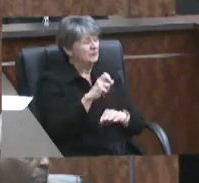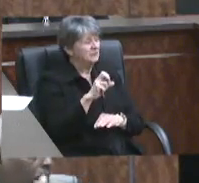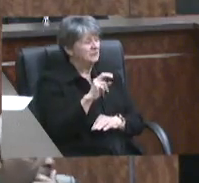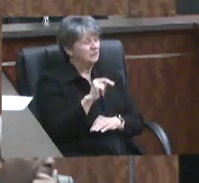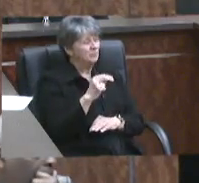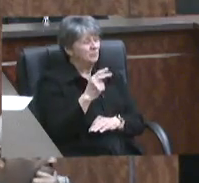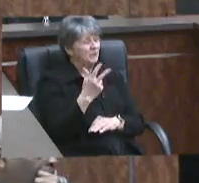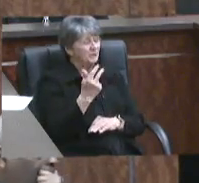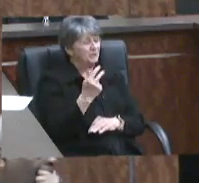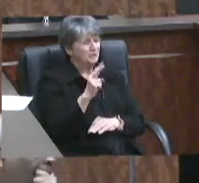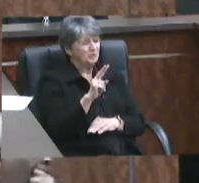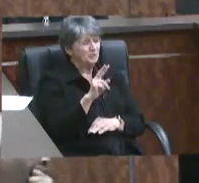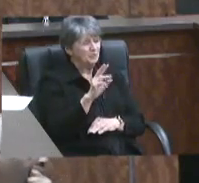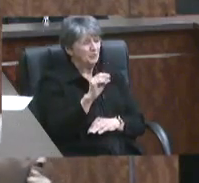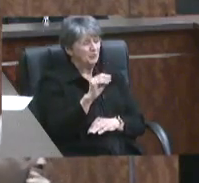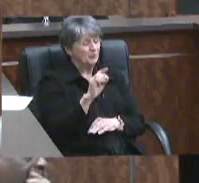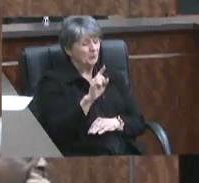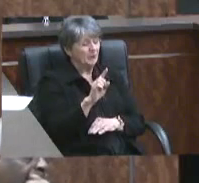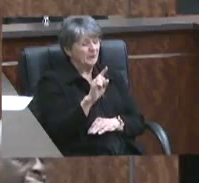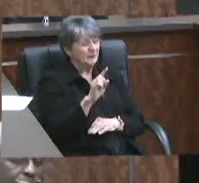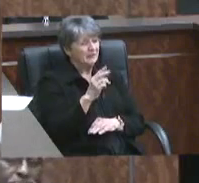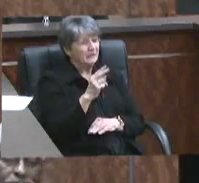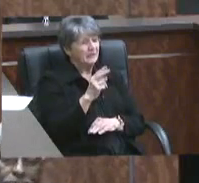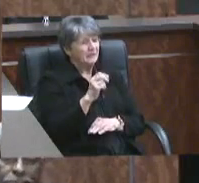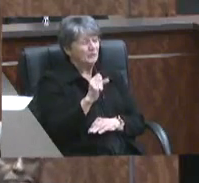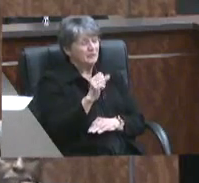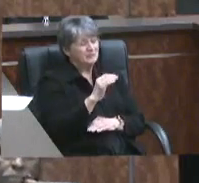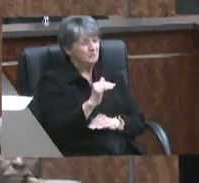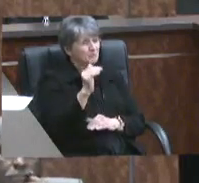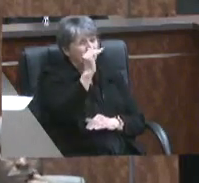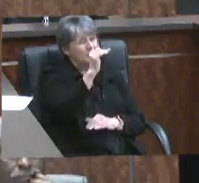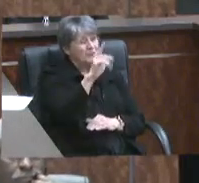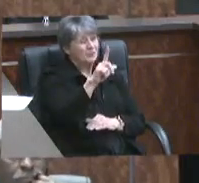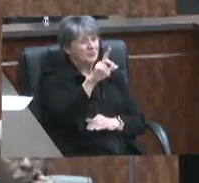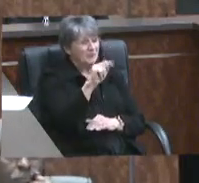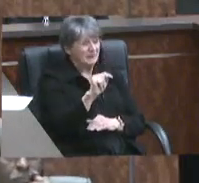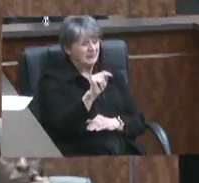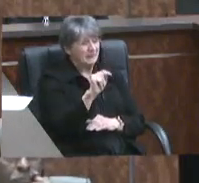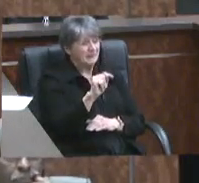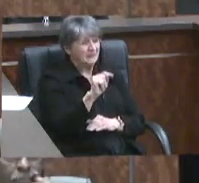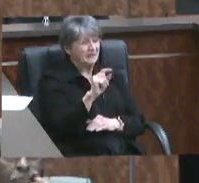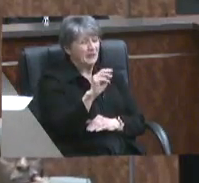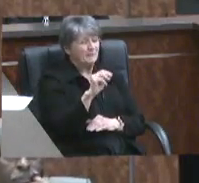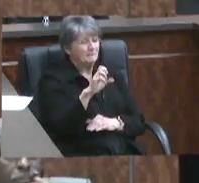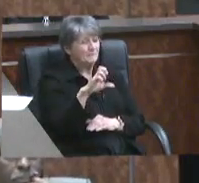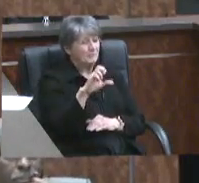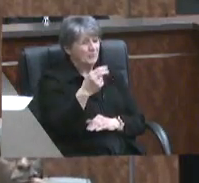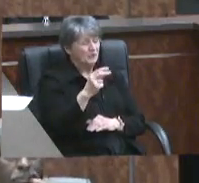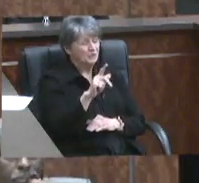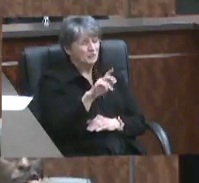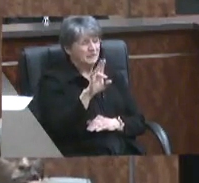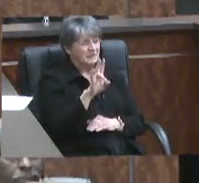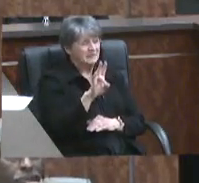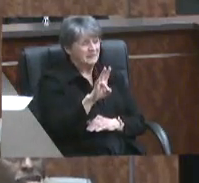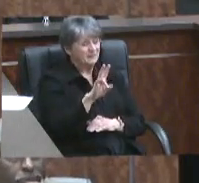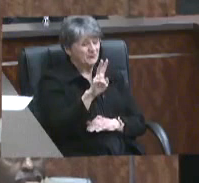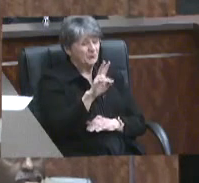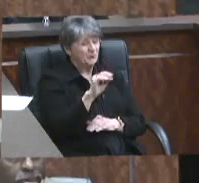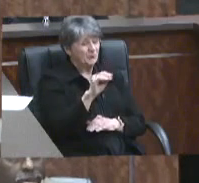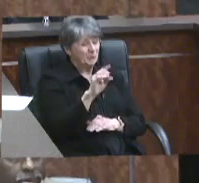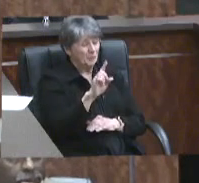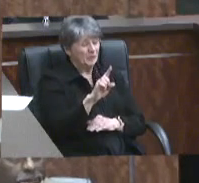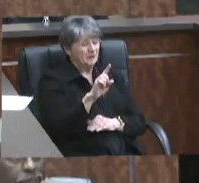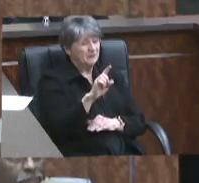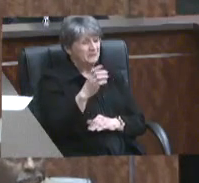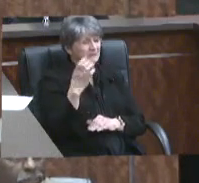13th, 2001, Rich was promoted to lieutenant, and on March the 27th, 2001, Chief Dave